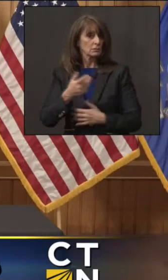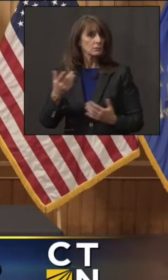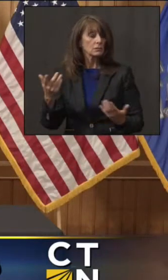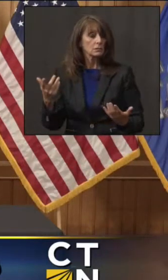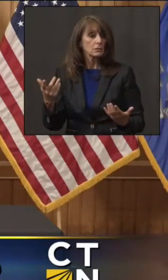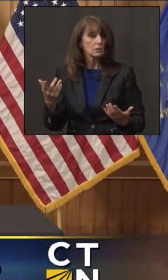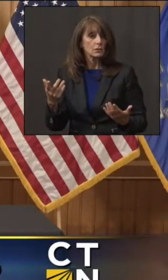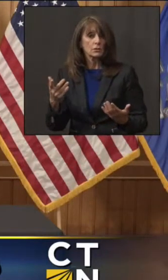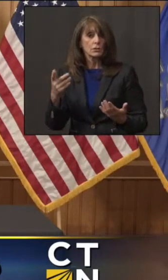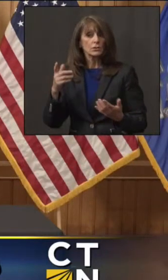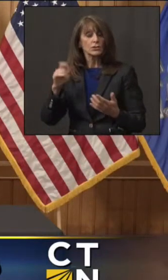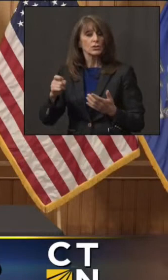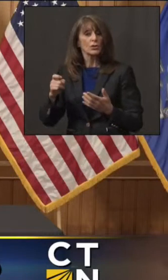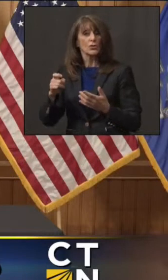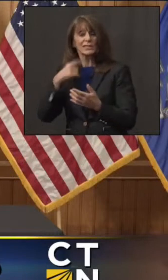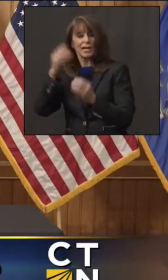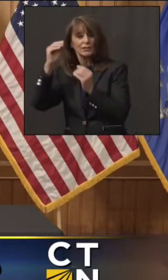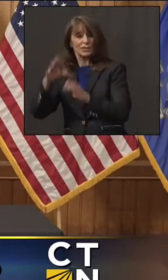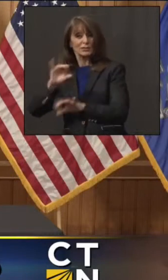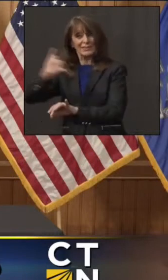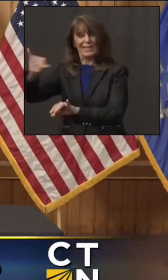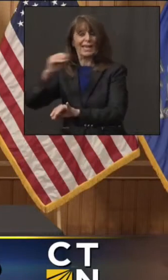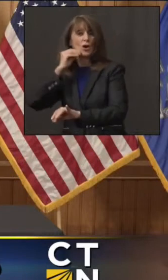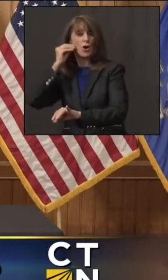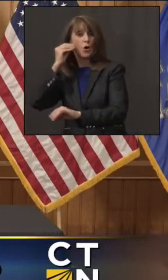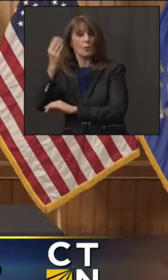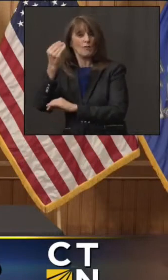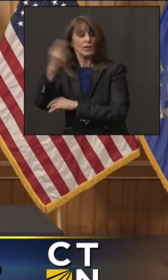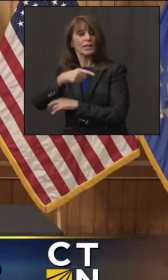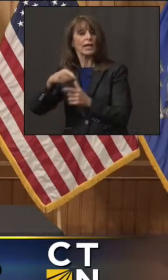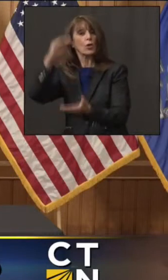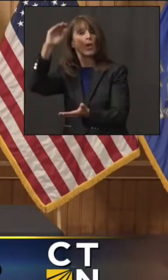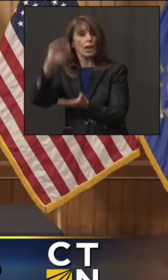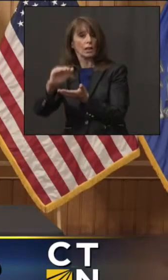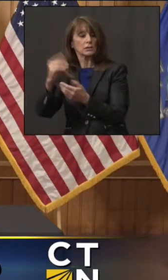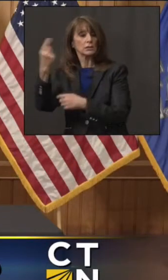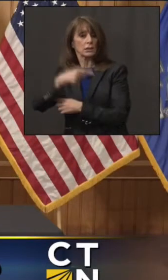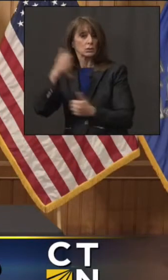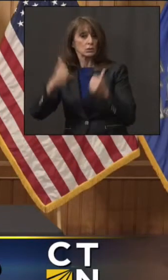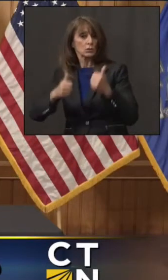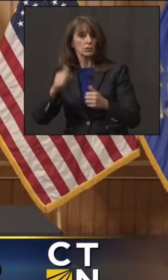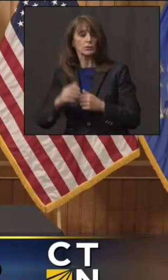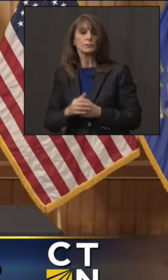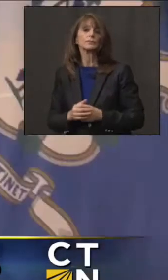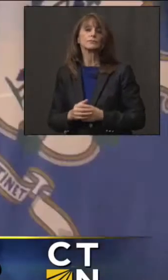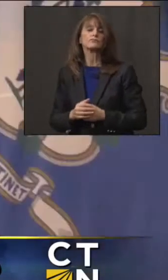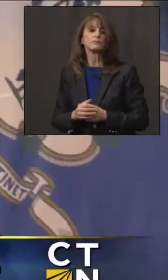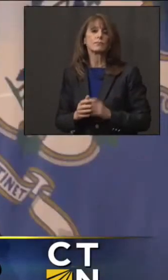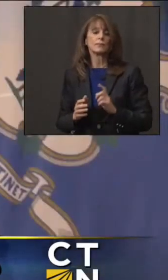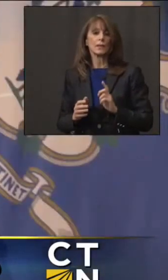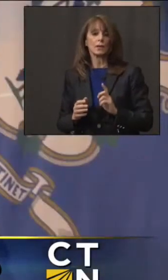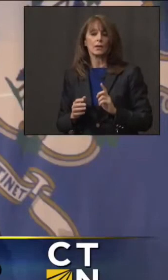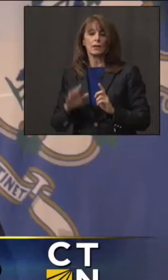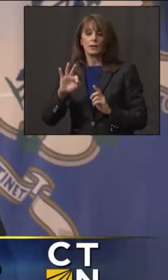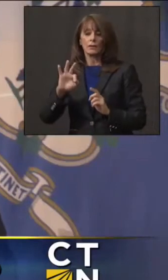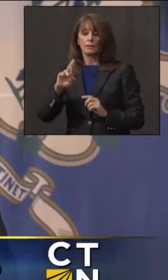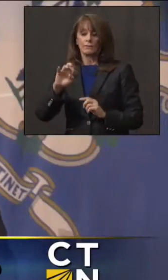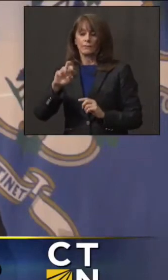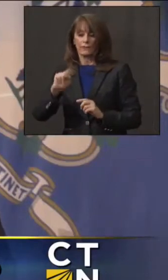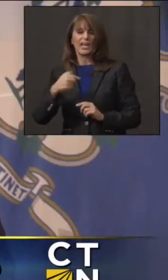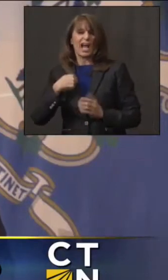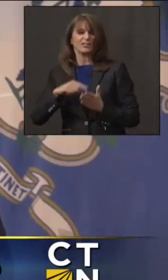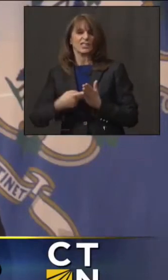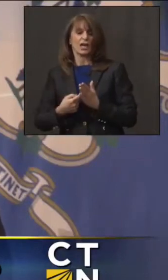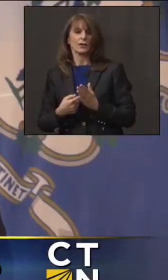on the shelf for 14 days when they're exposed, or should we consider something shorter? I'll start with that if you want, Fran. Please.